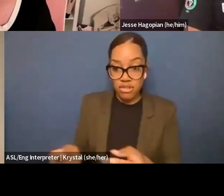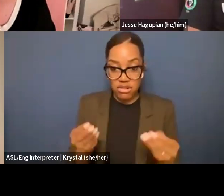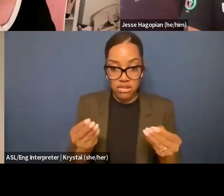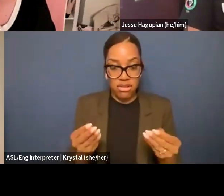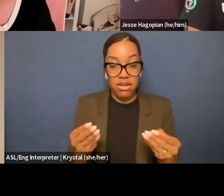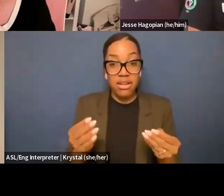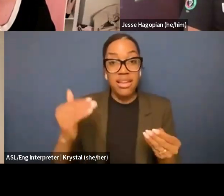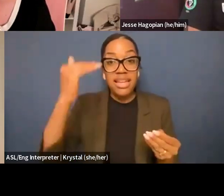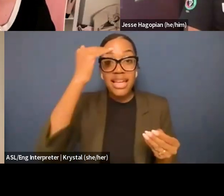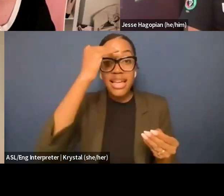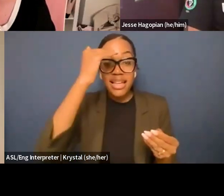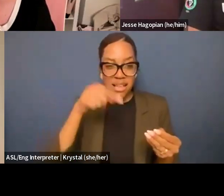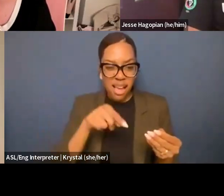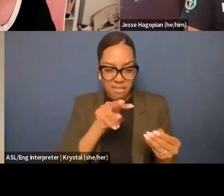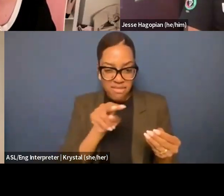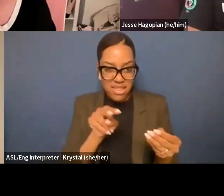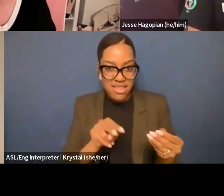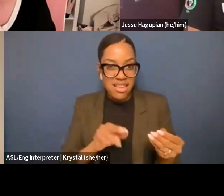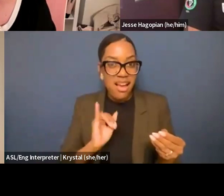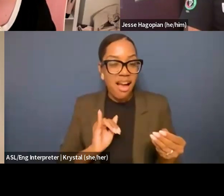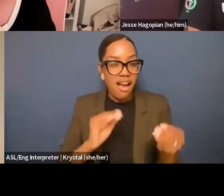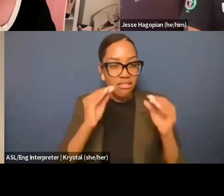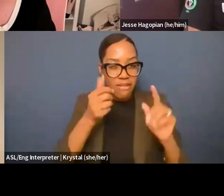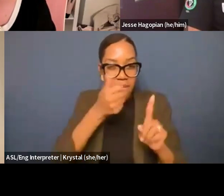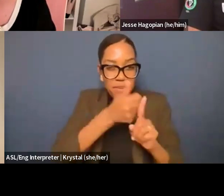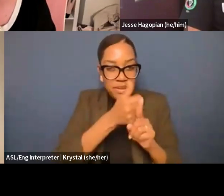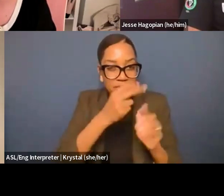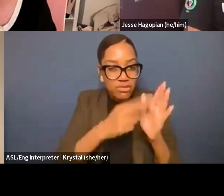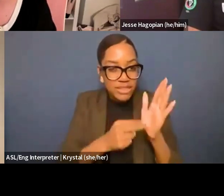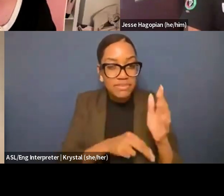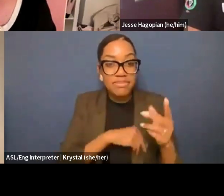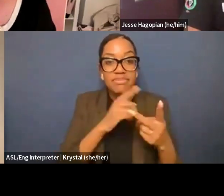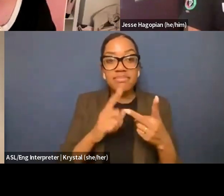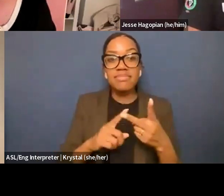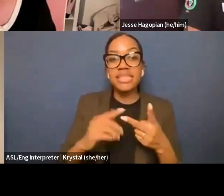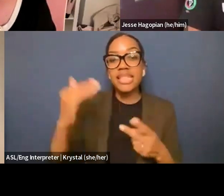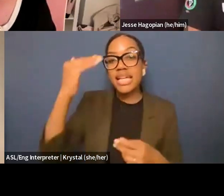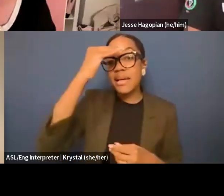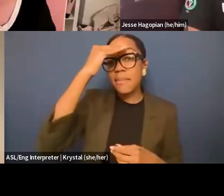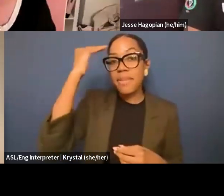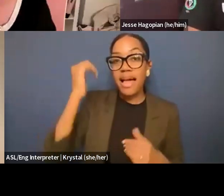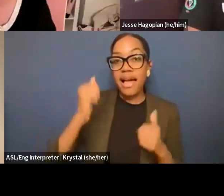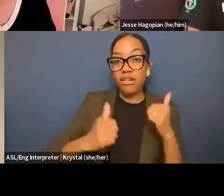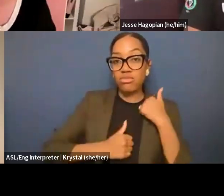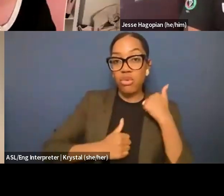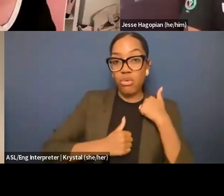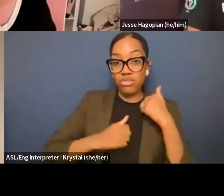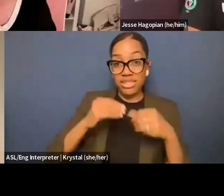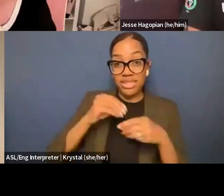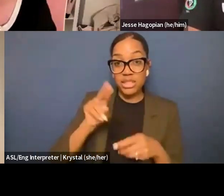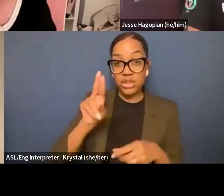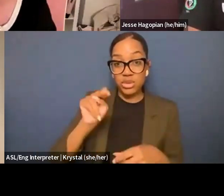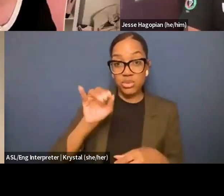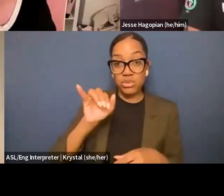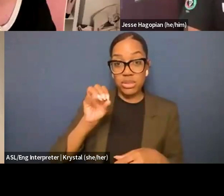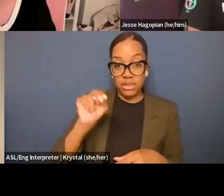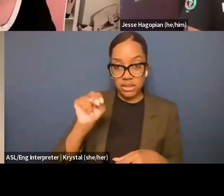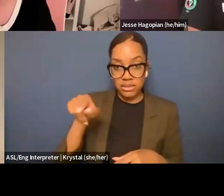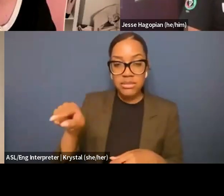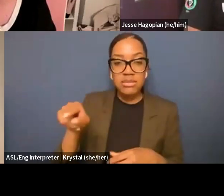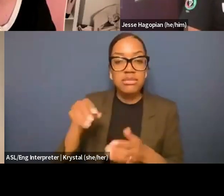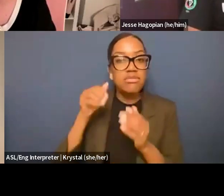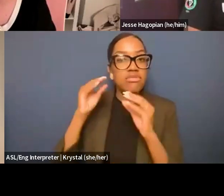soldiers teaching themselves to read in that, with the blueback speller. And so for me, it's in some ways it is